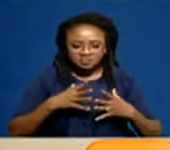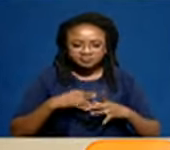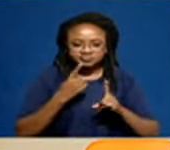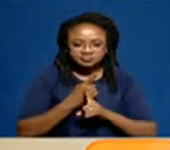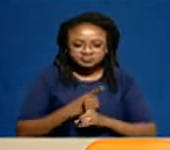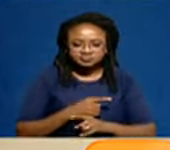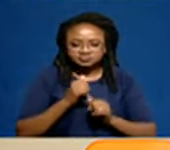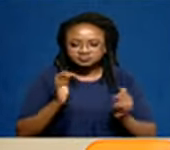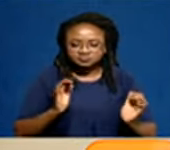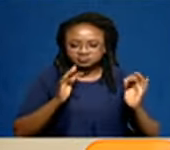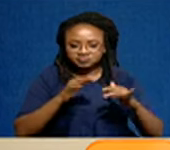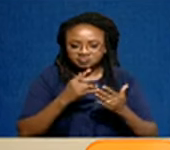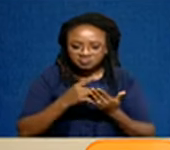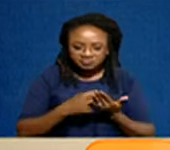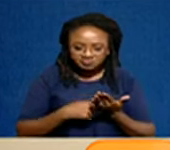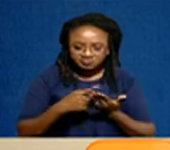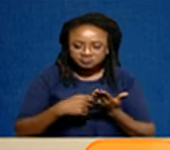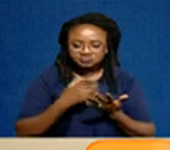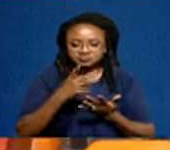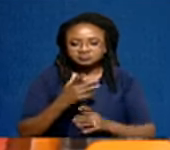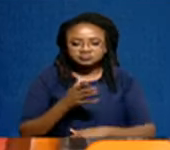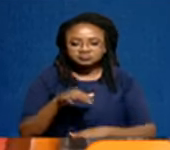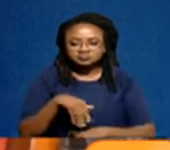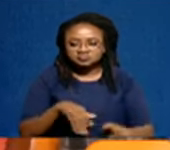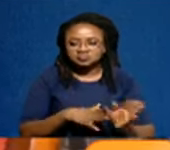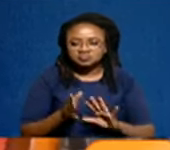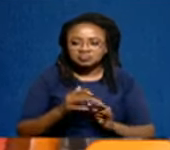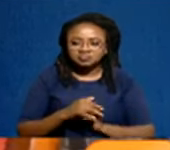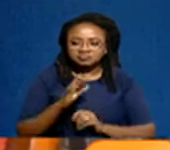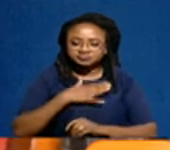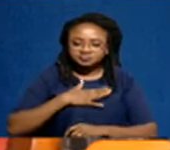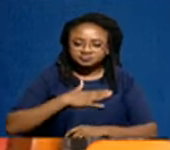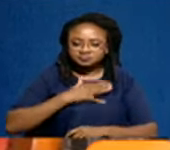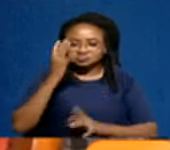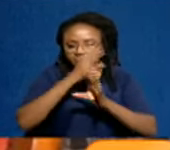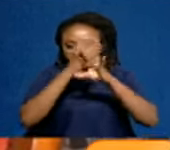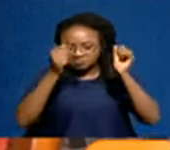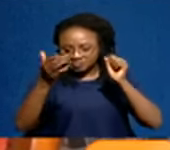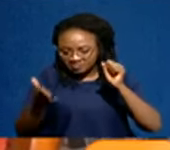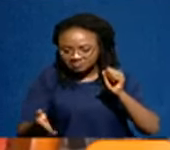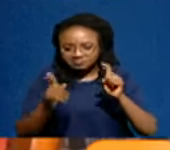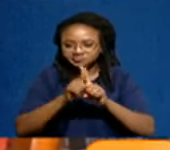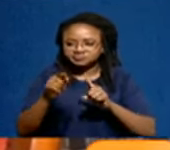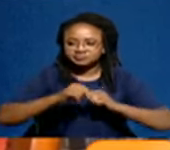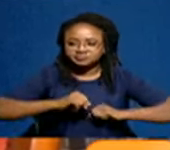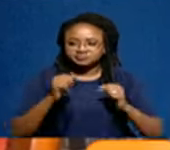spilled over into a rather controversial constitutional space. Rais yetu iko hapa na iko na